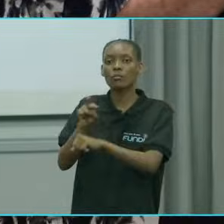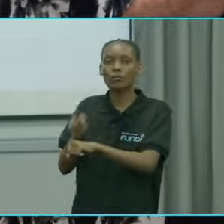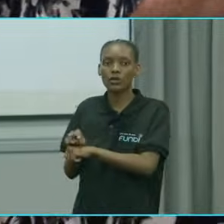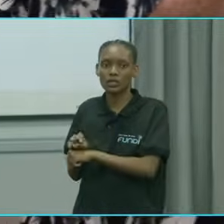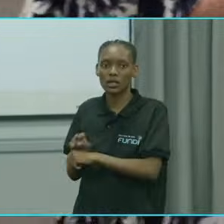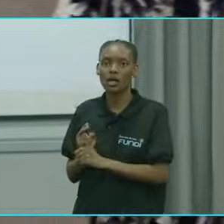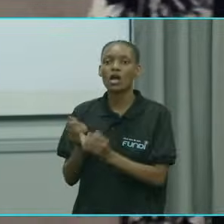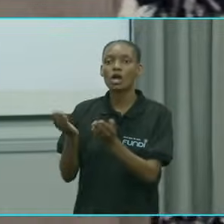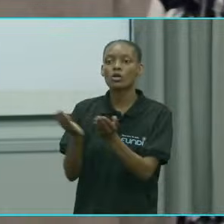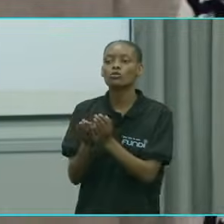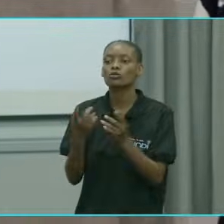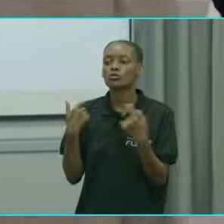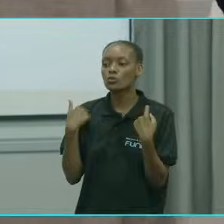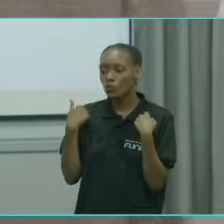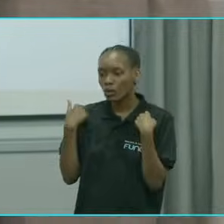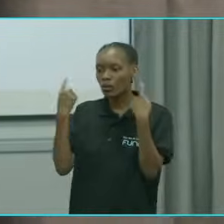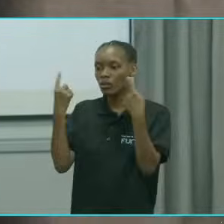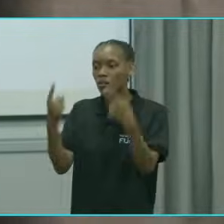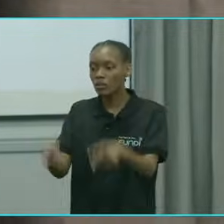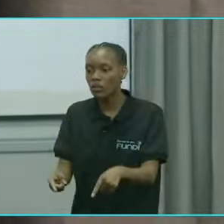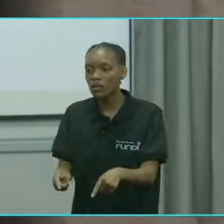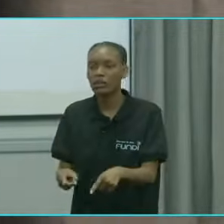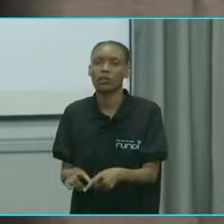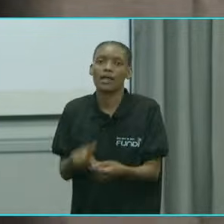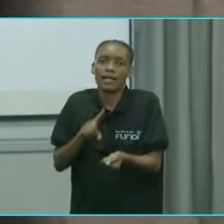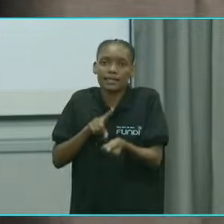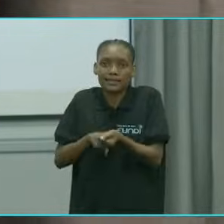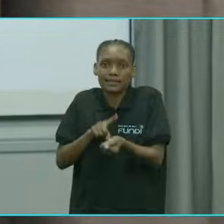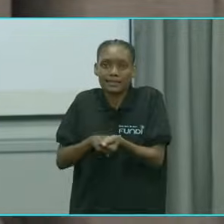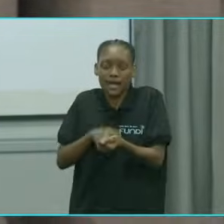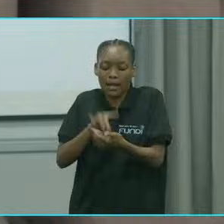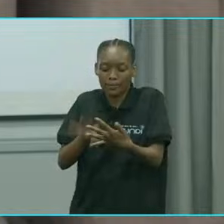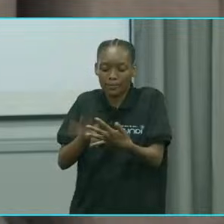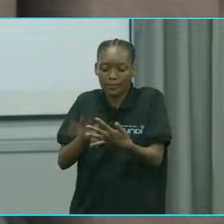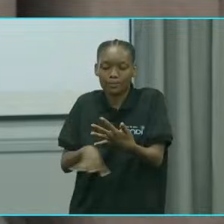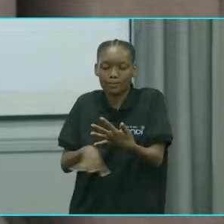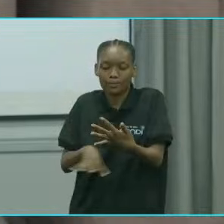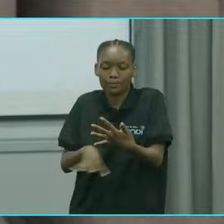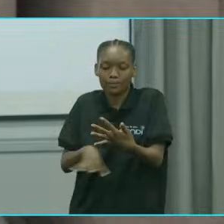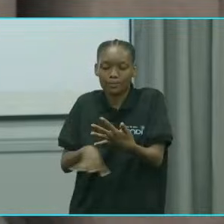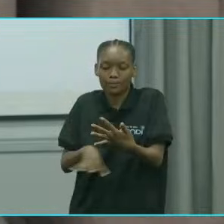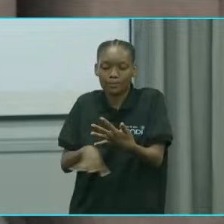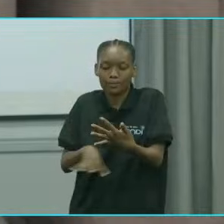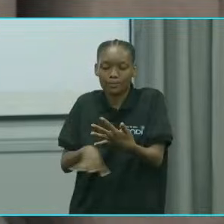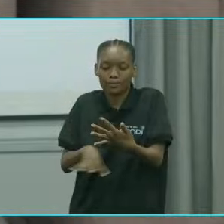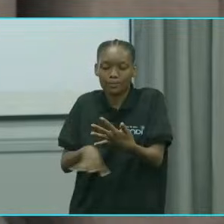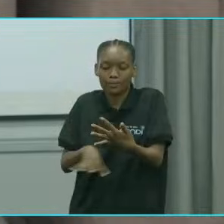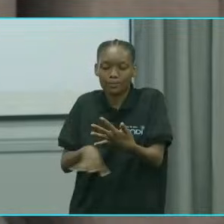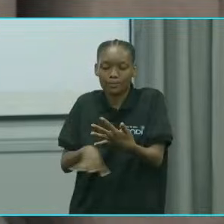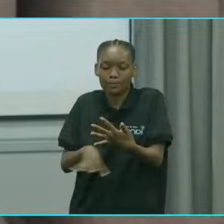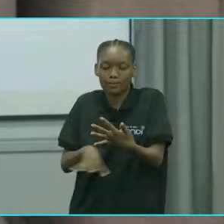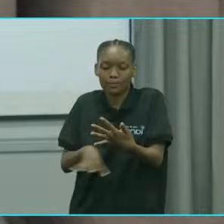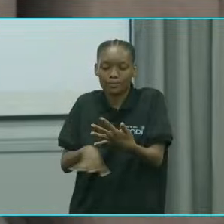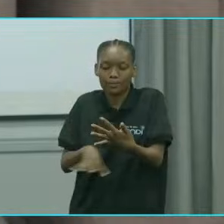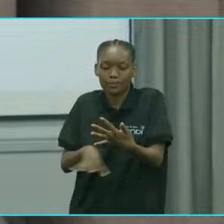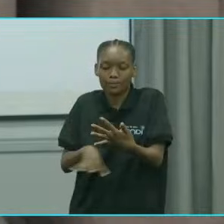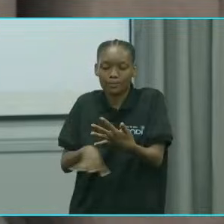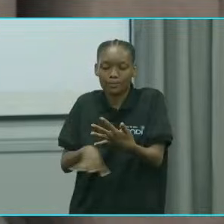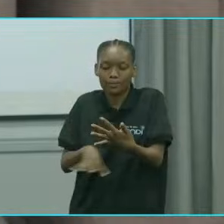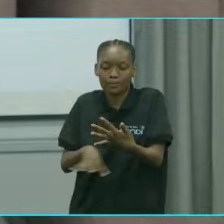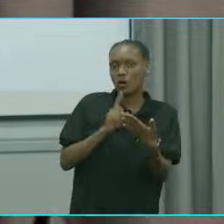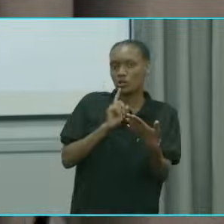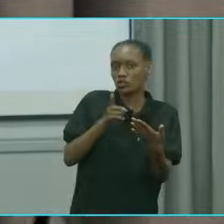look at the timetable, have a look and see how our teachers are allocated on that timetable. So